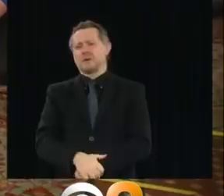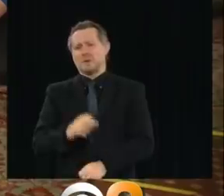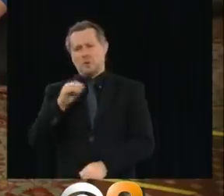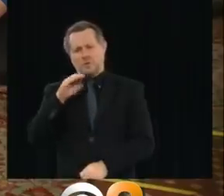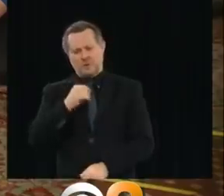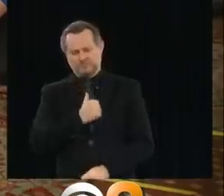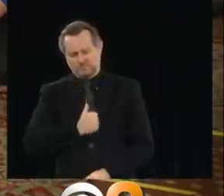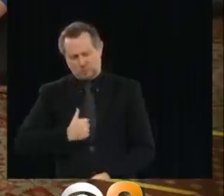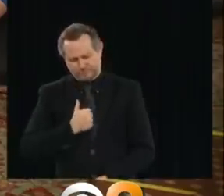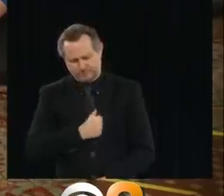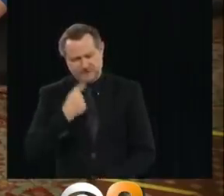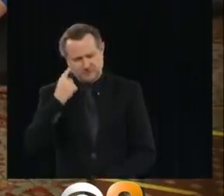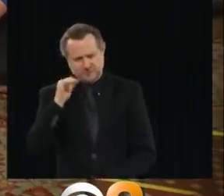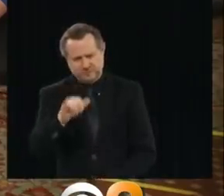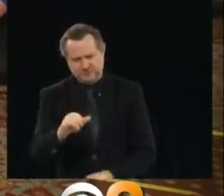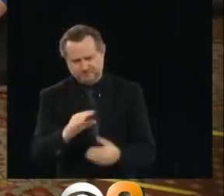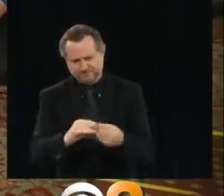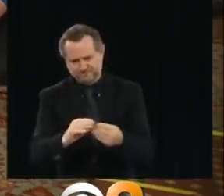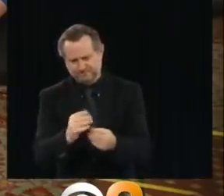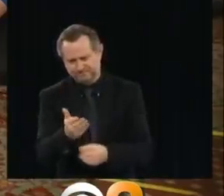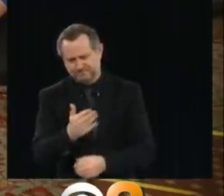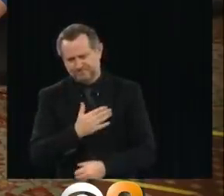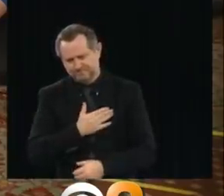Pennsylvania statistic, not a New York statistic.